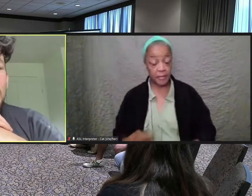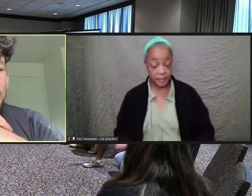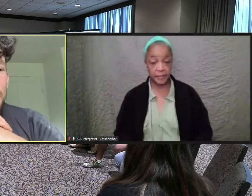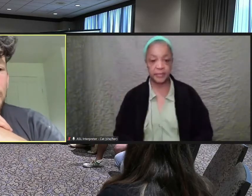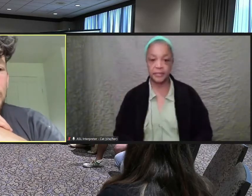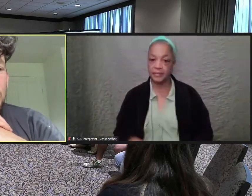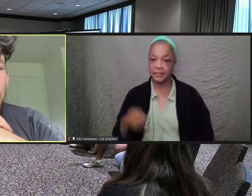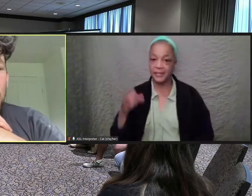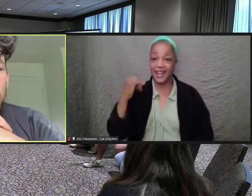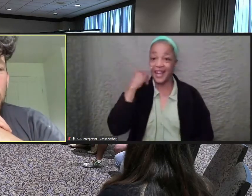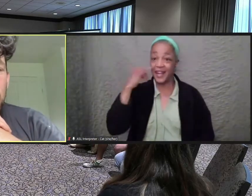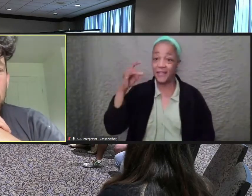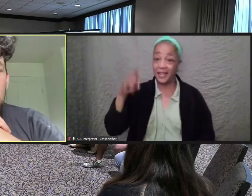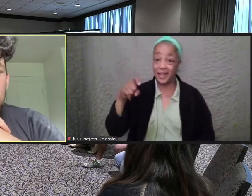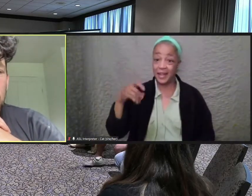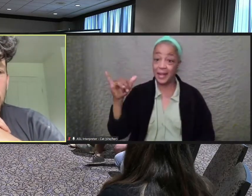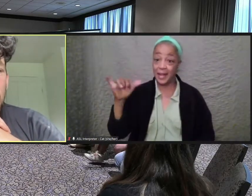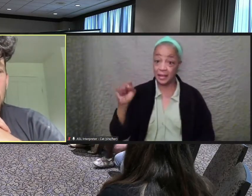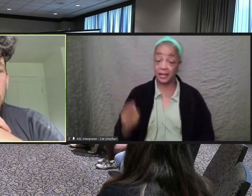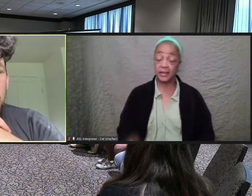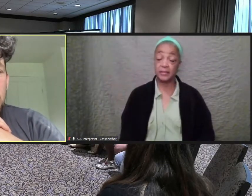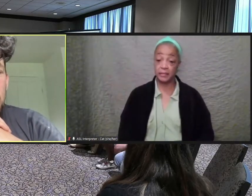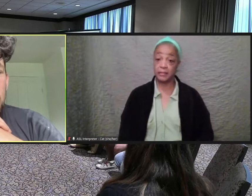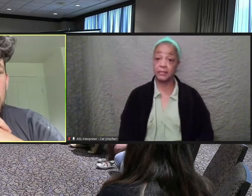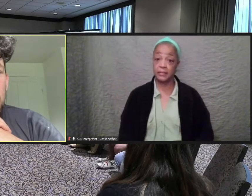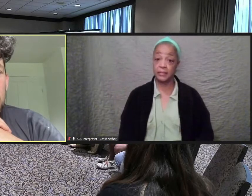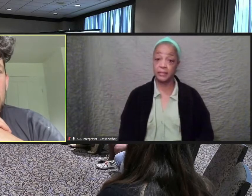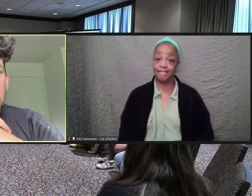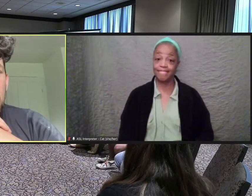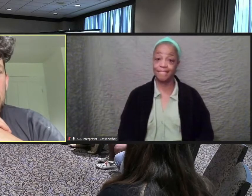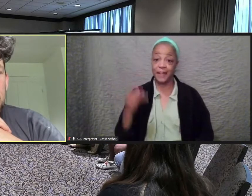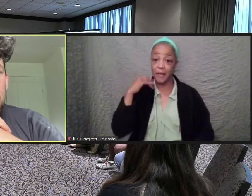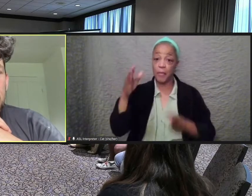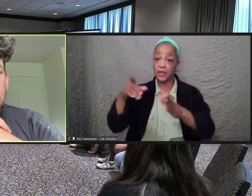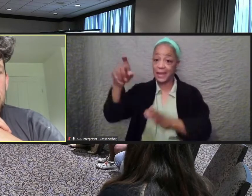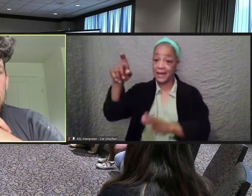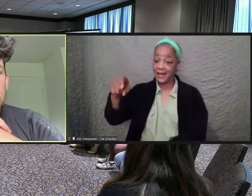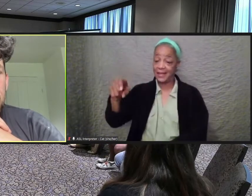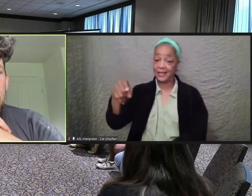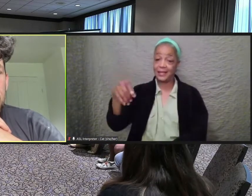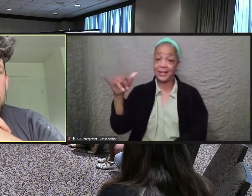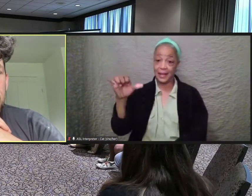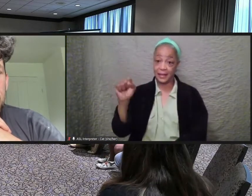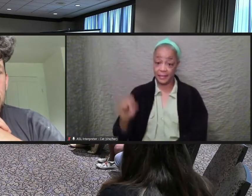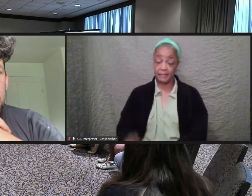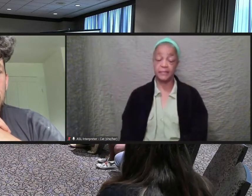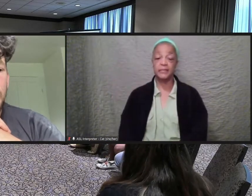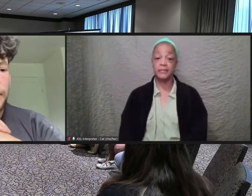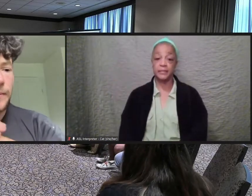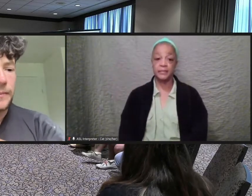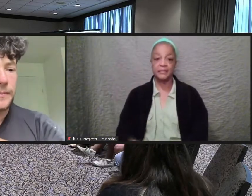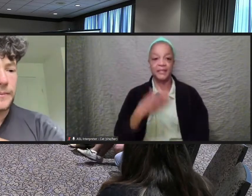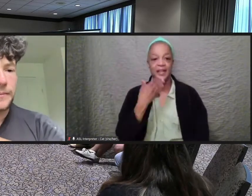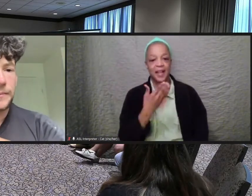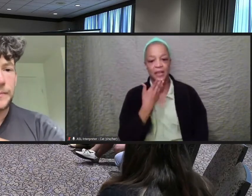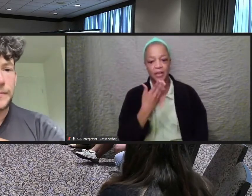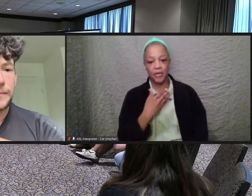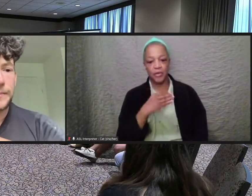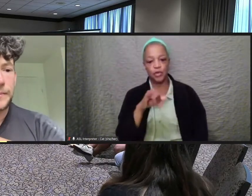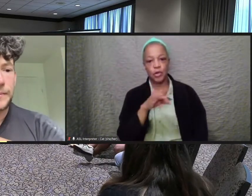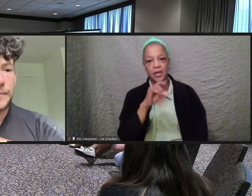Yeah, if that's needed. Yeah. You know, to, yeah. Okay. Great, thank you.